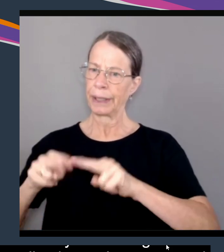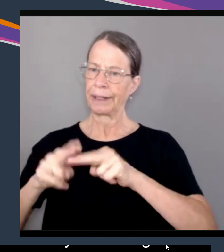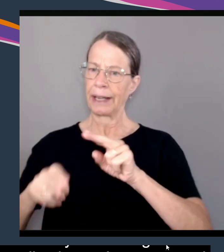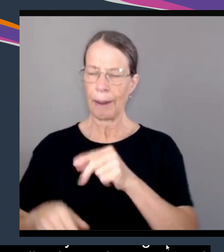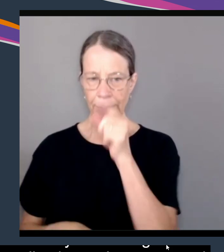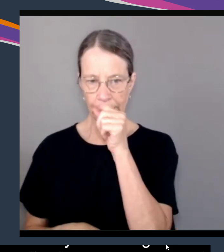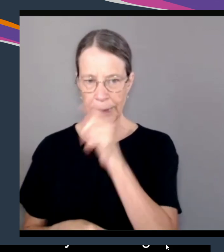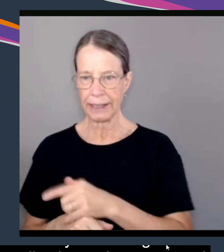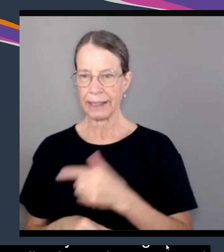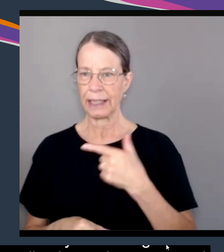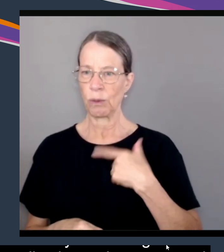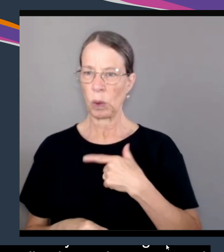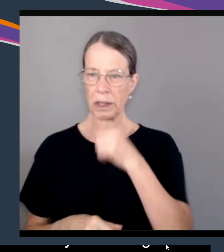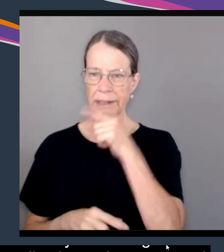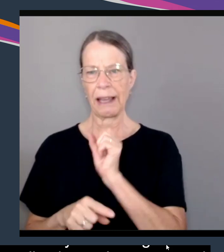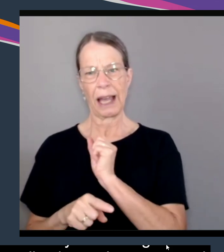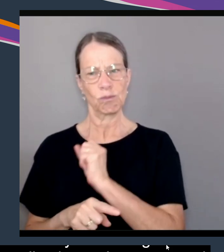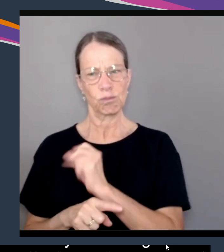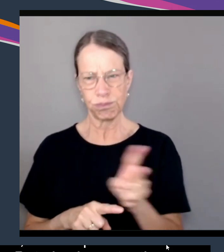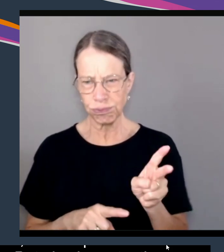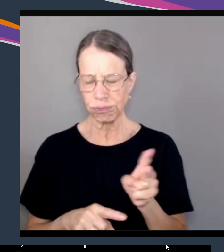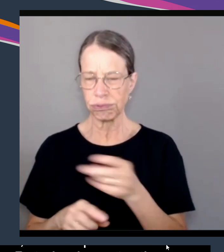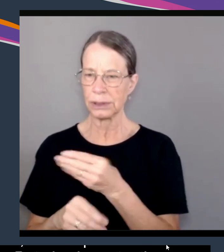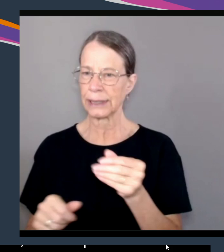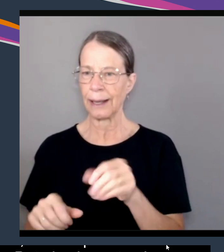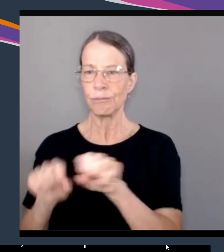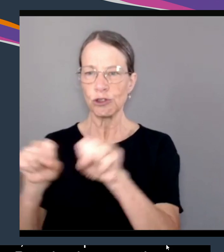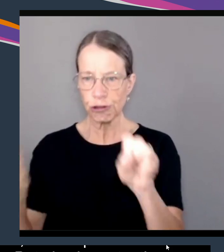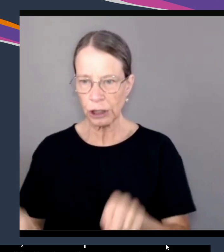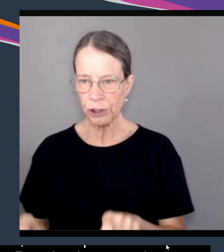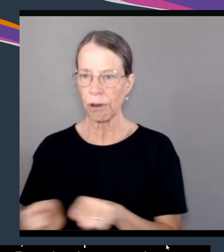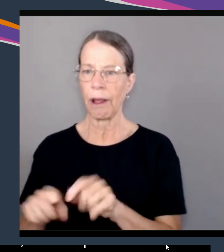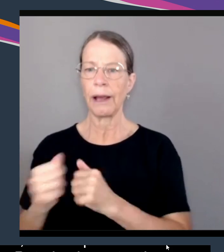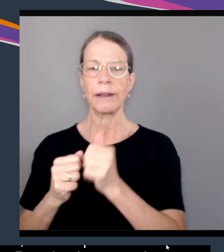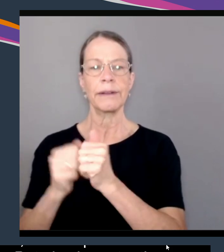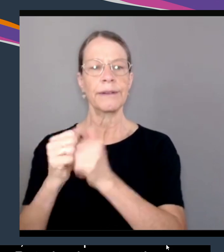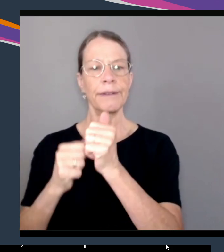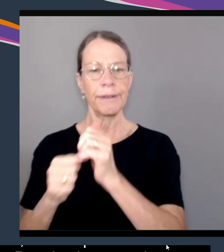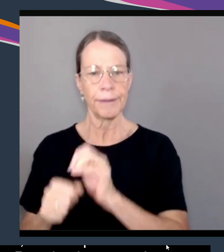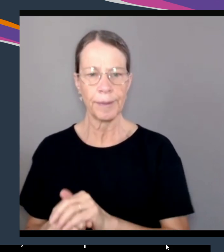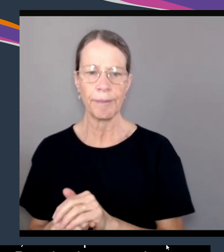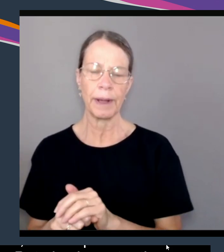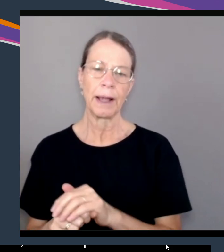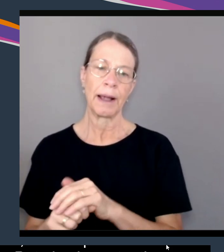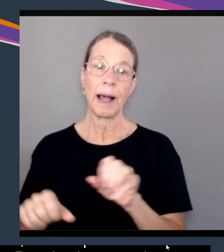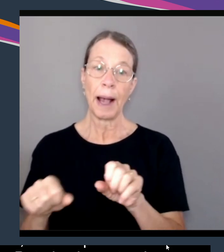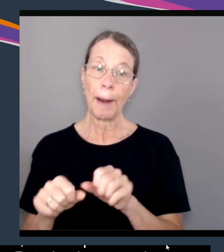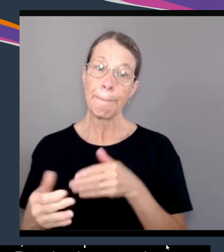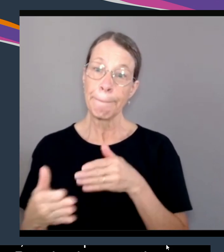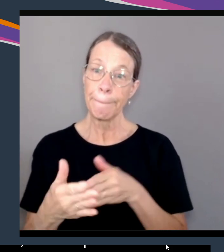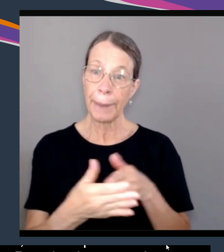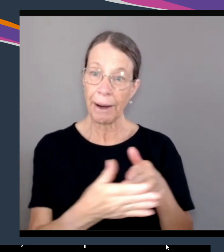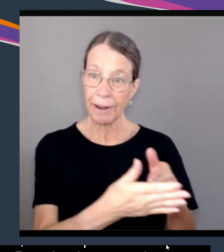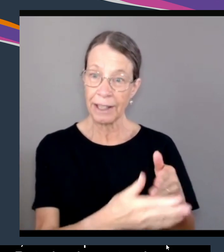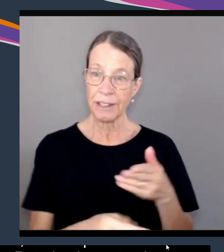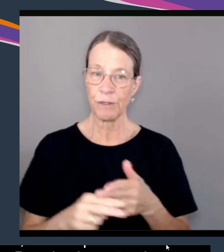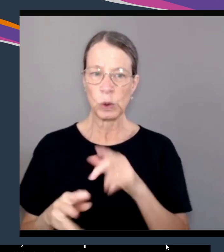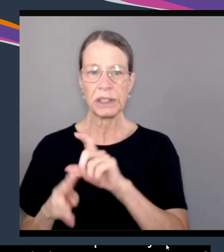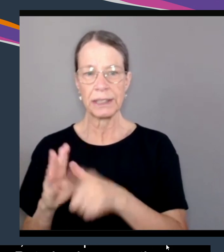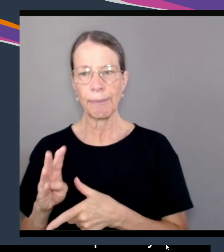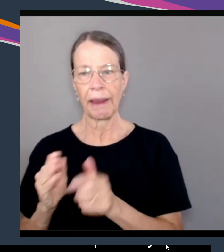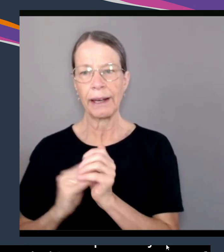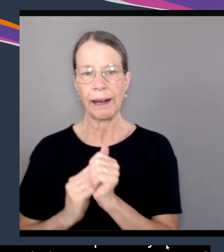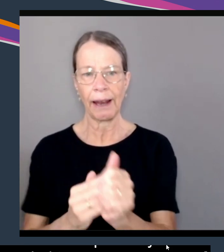to overcome some of the structural and systemic barriers for disability-led research. On behalf of the board, some of whom